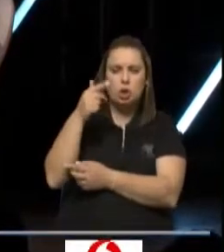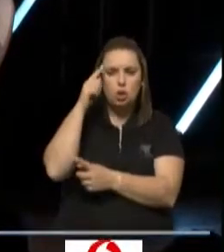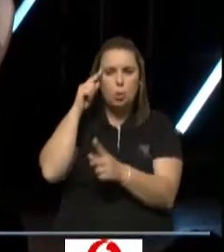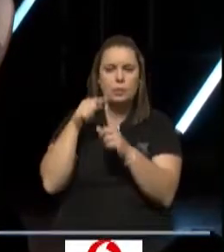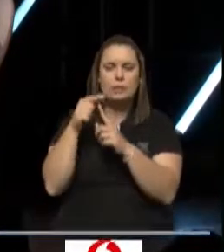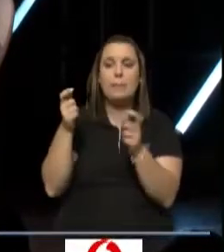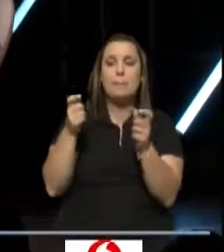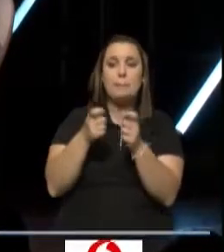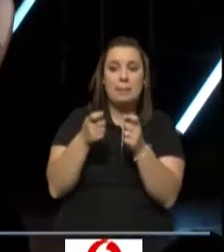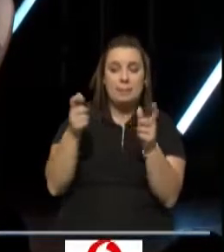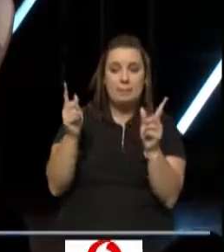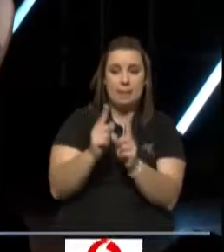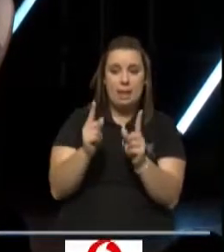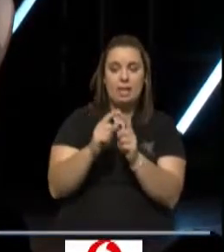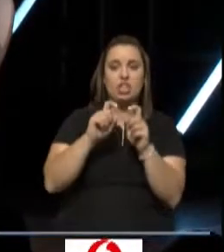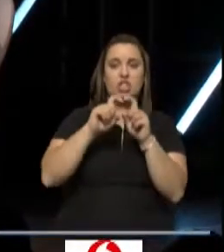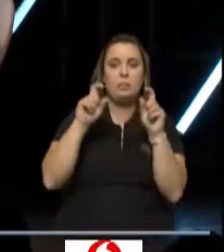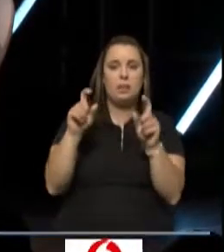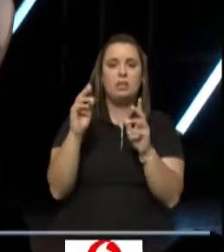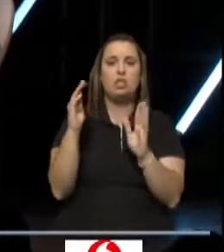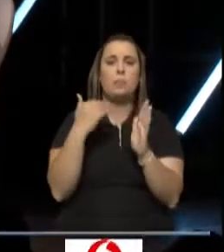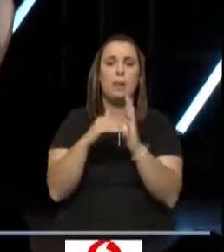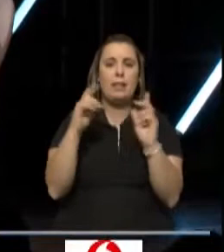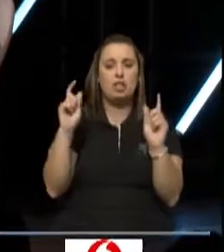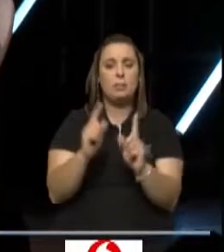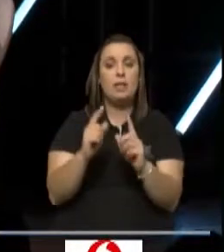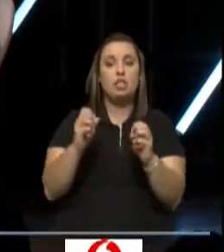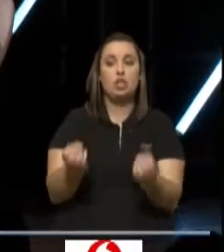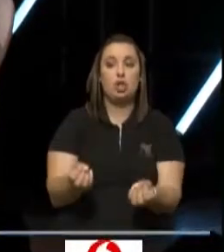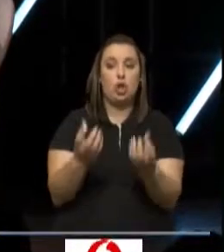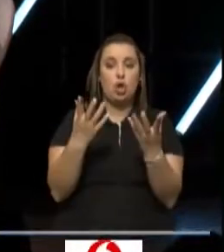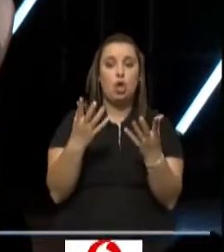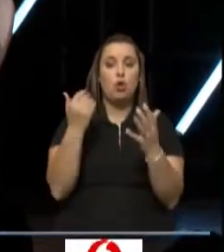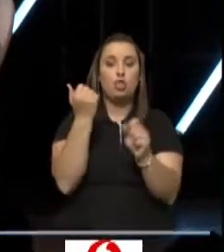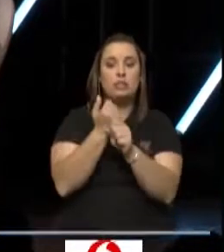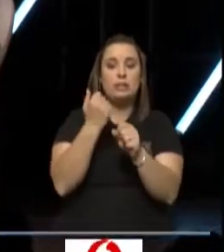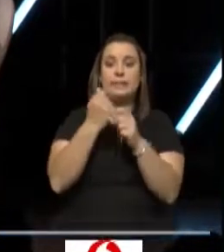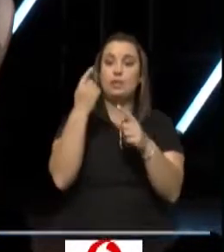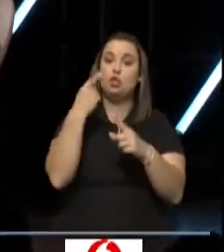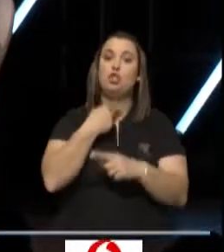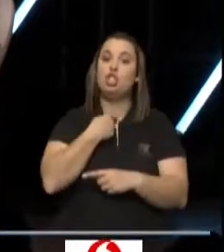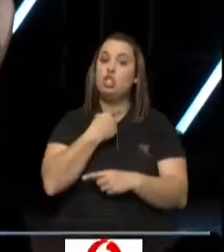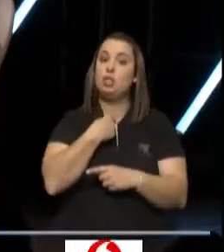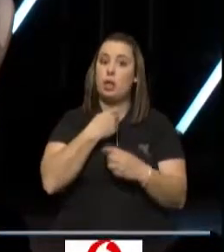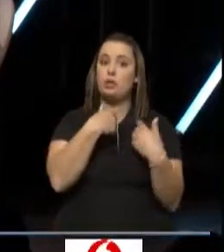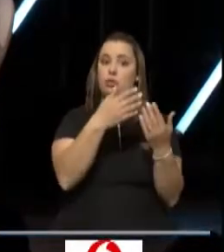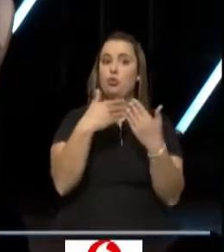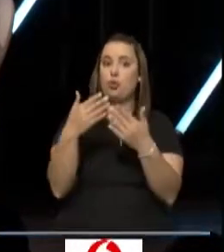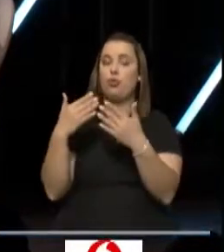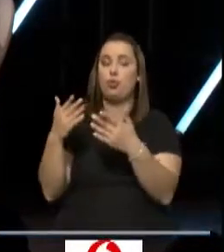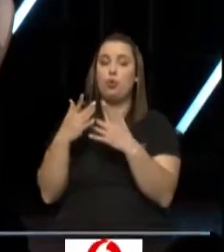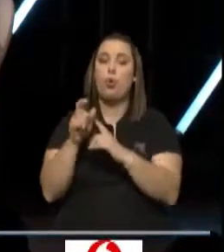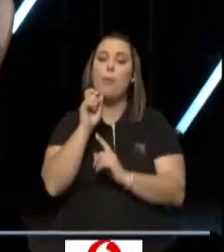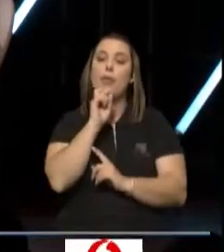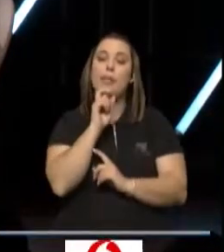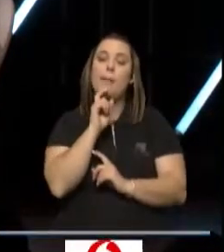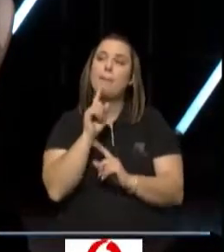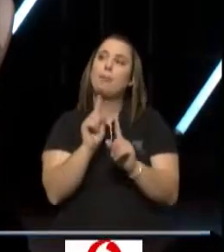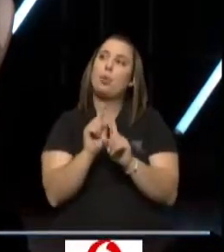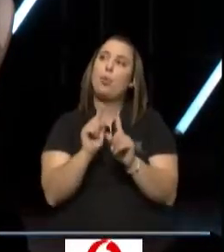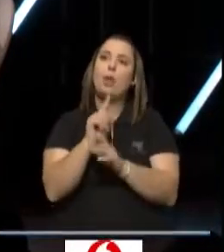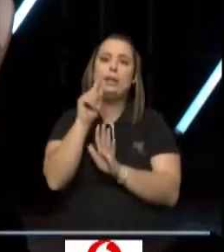allotted 3 billion euros to PMS for digitalization. They created